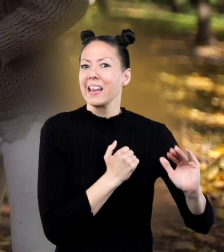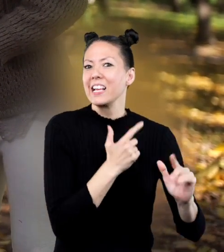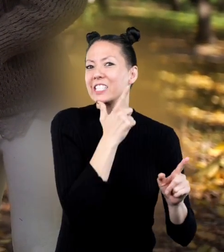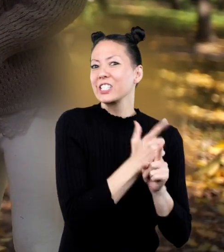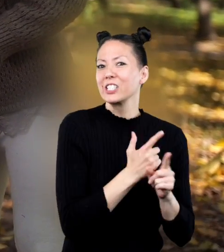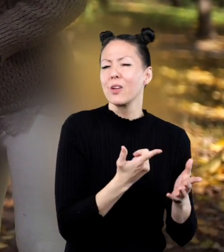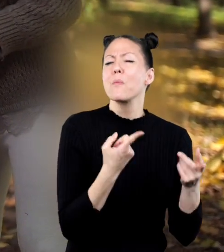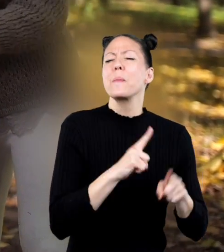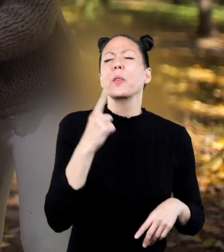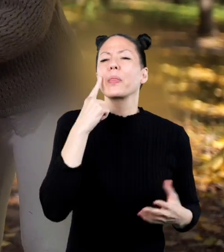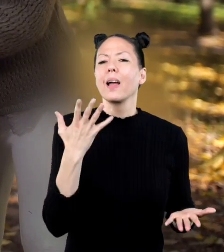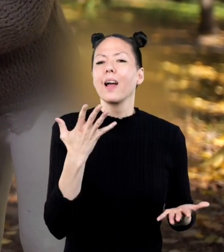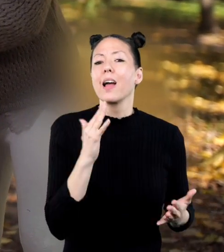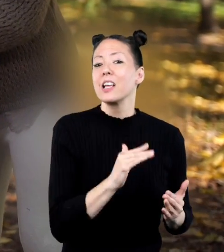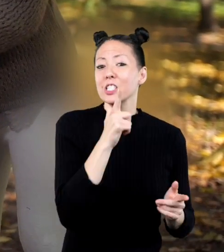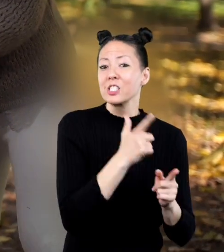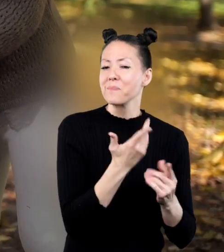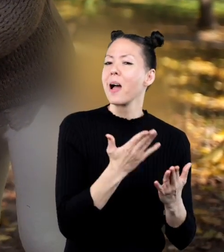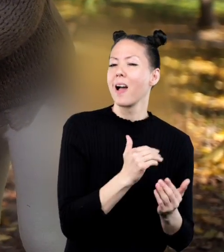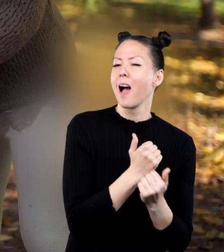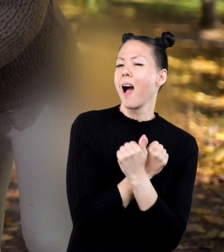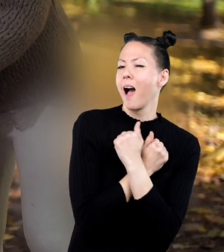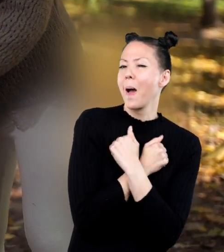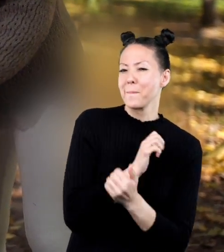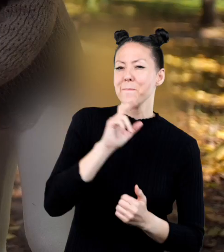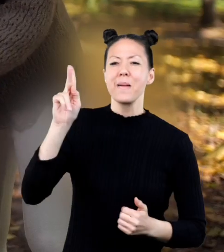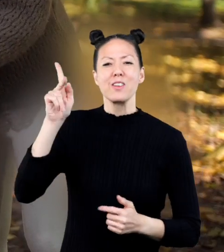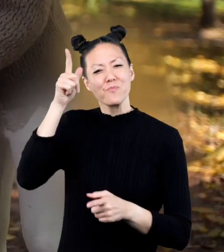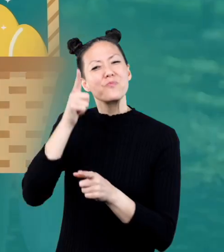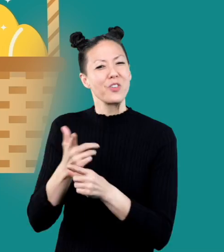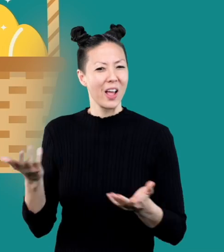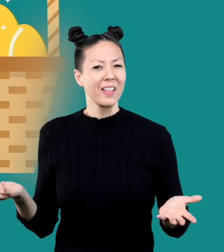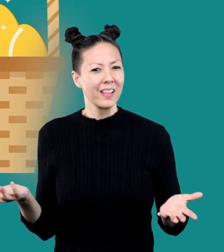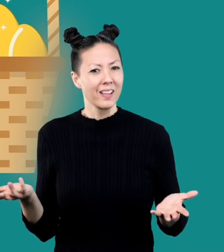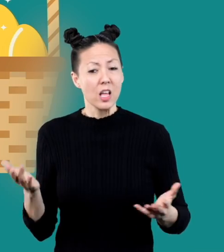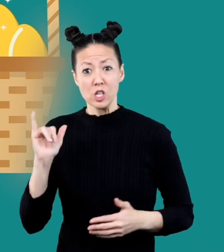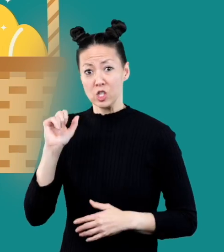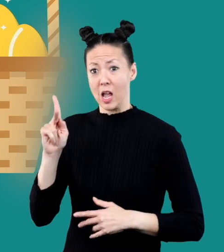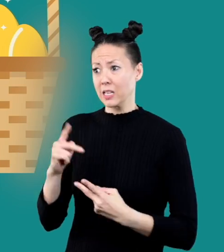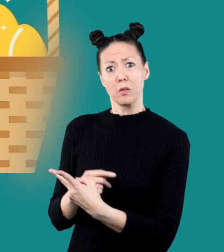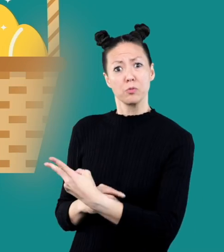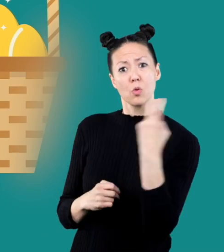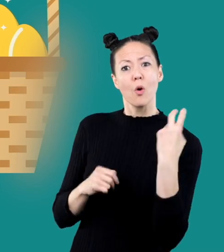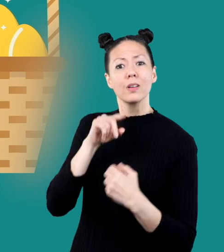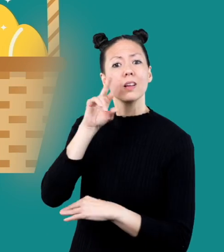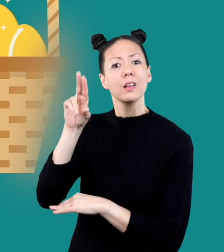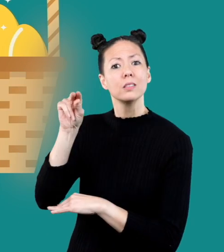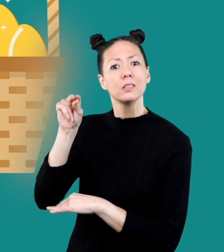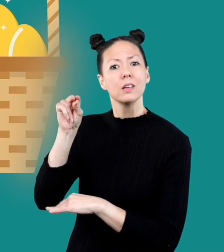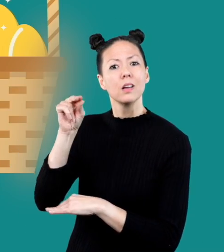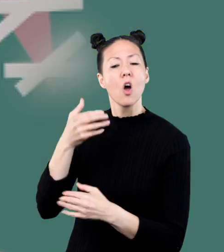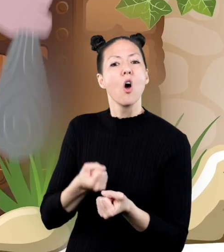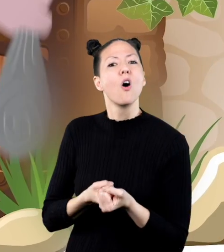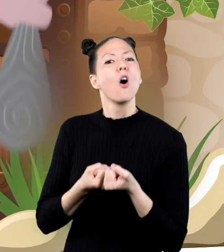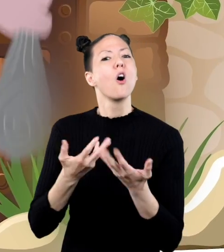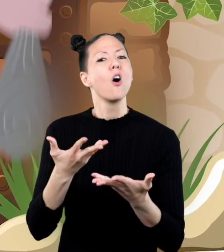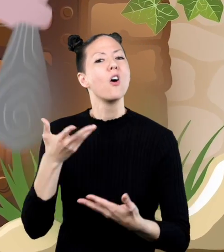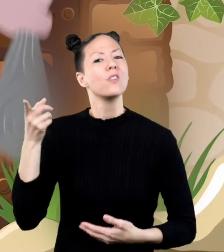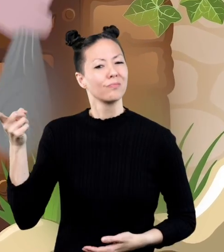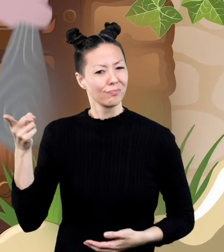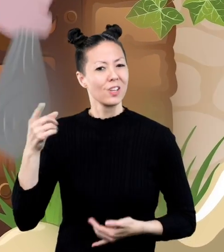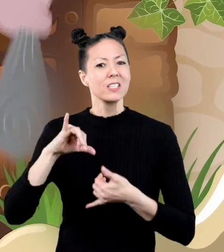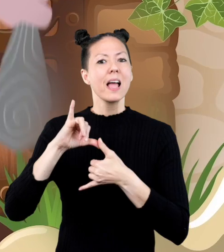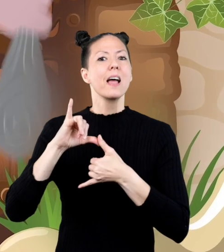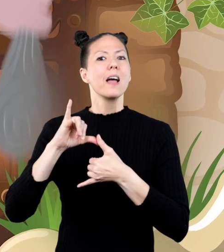sister, the little sister might hug him back. Jack stealing the goose is the cause, and the